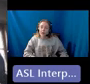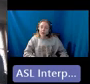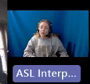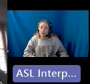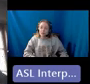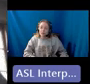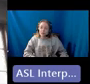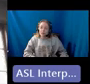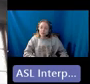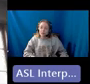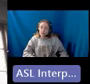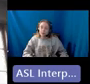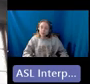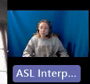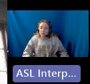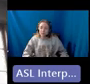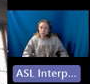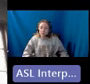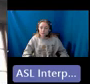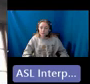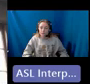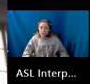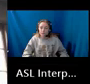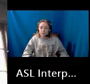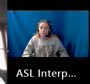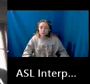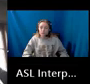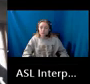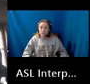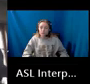hear it, so I would need the interpreter there, so that might be an issue.